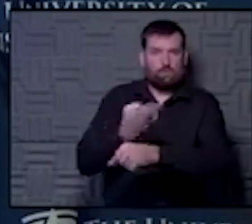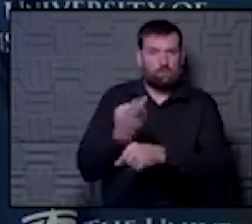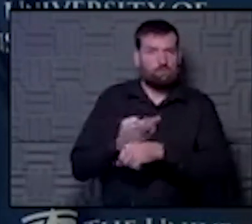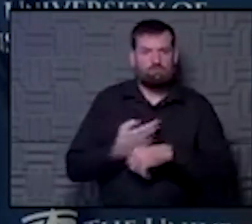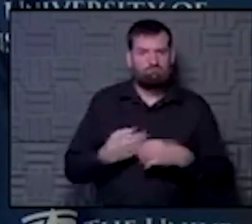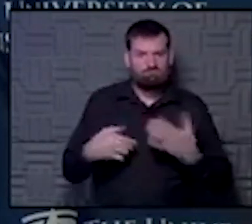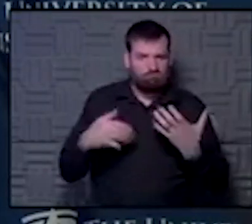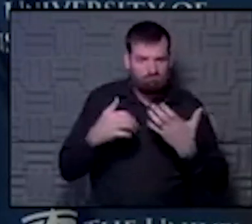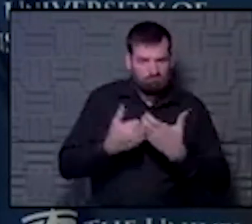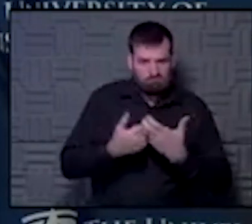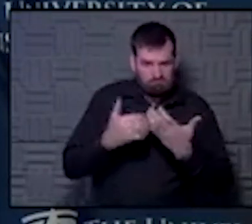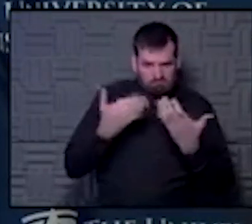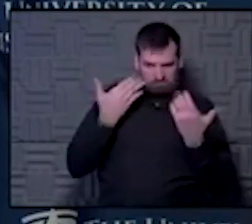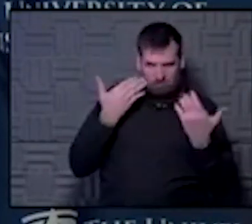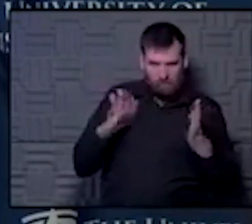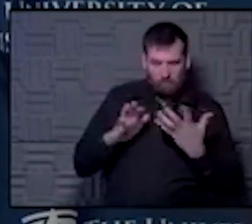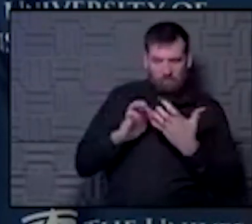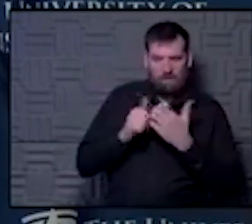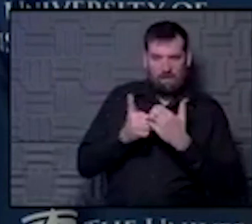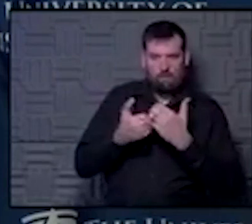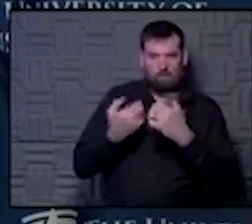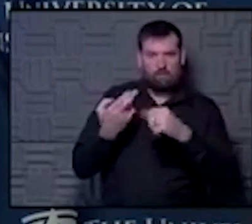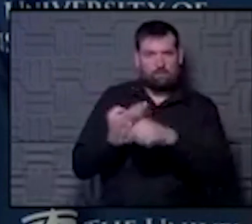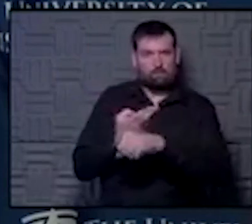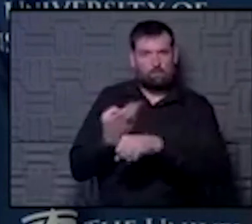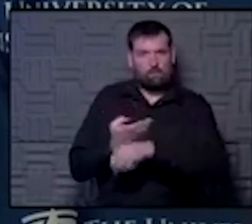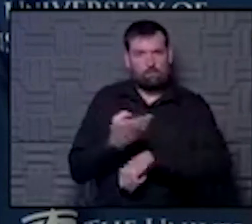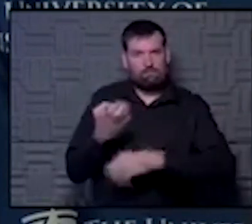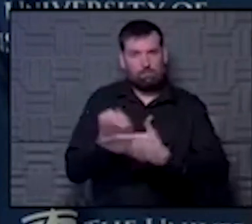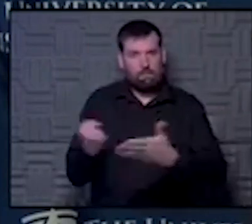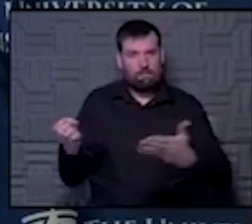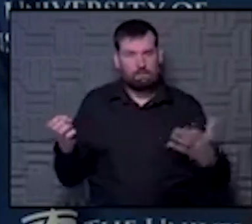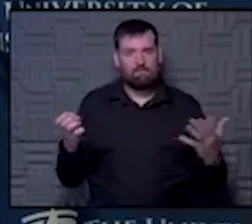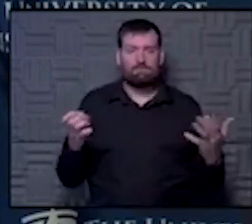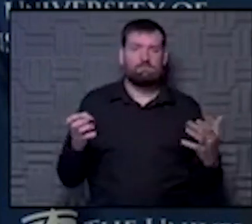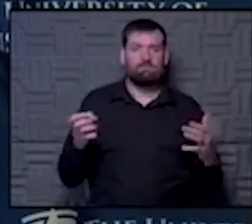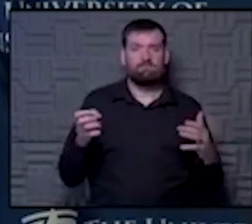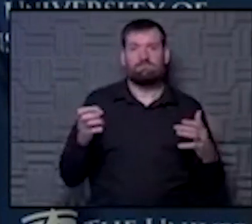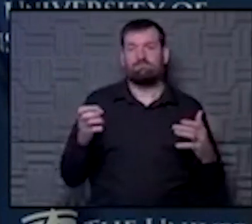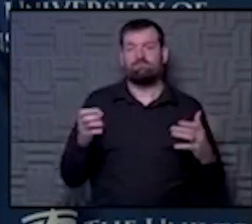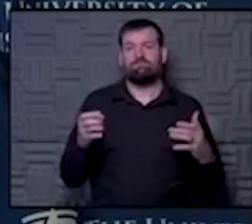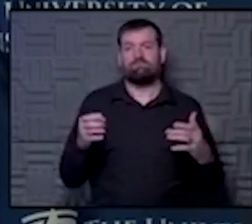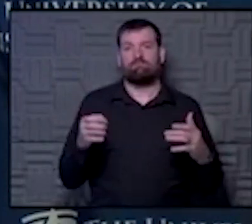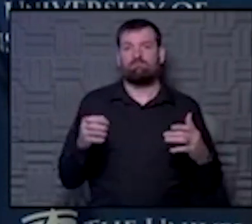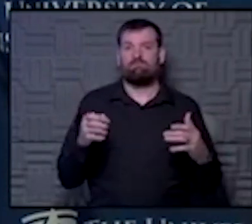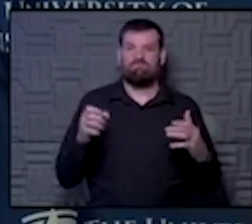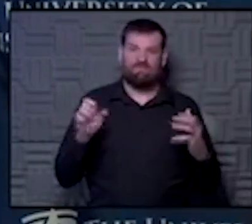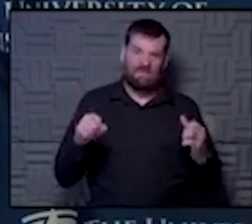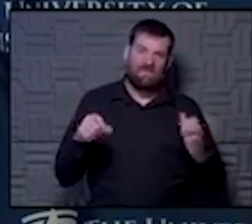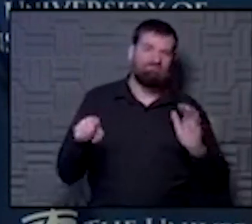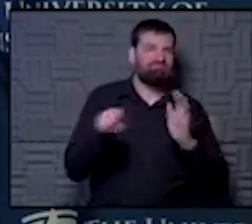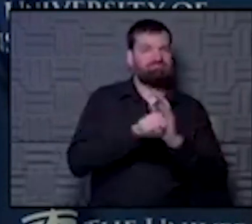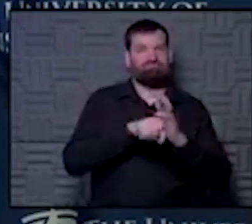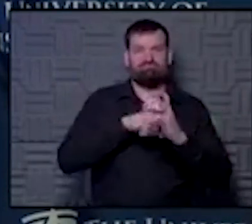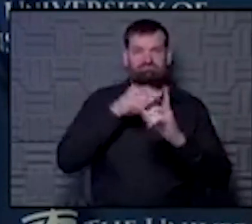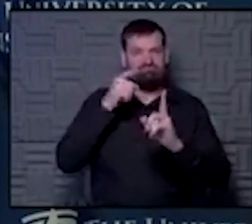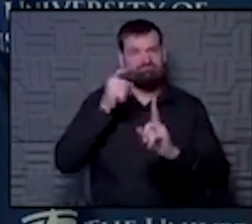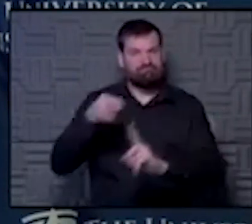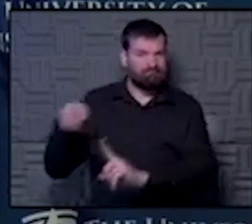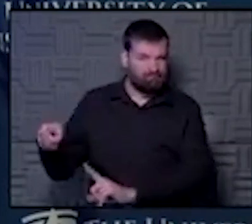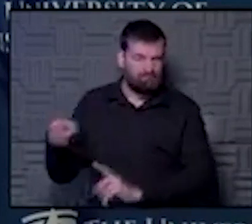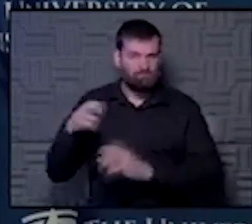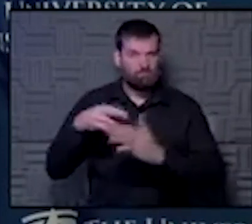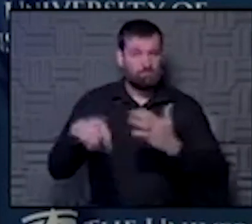how to troubleshoot the equipment properly, you can have, adverse effects. So the